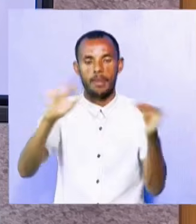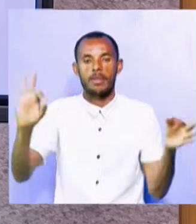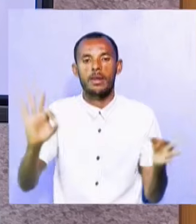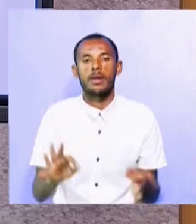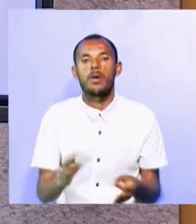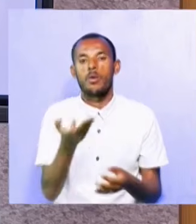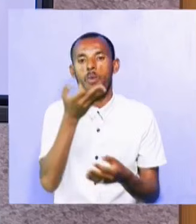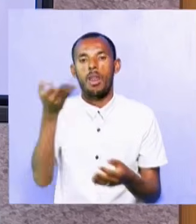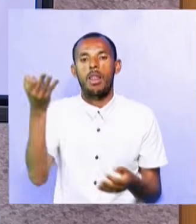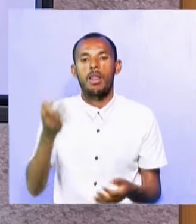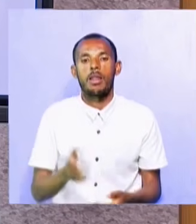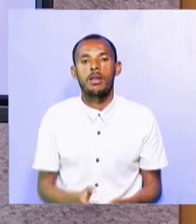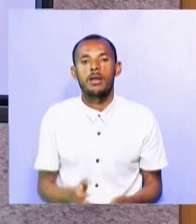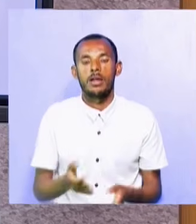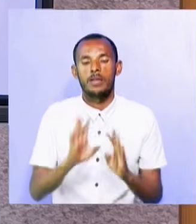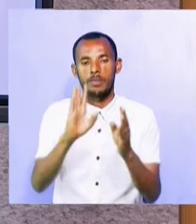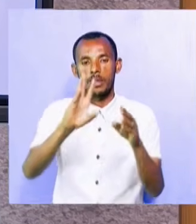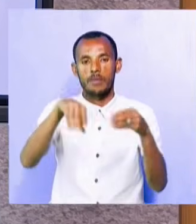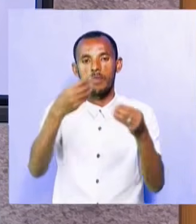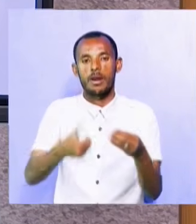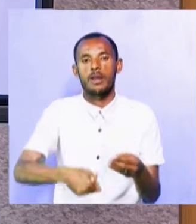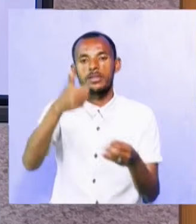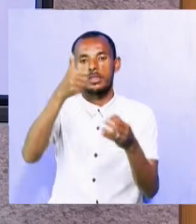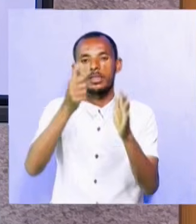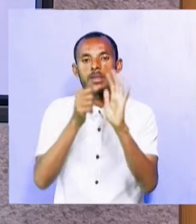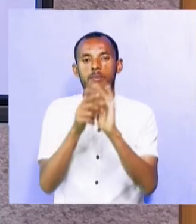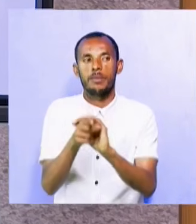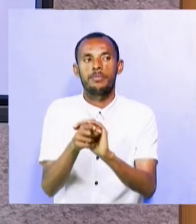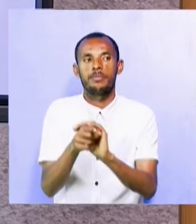Well, let me give you another example.